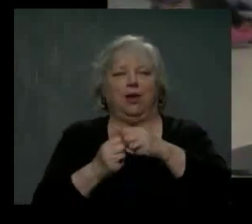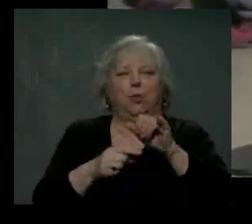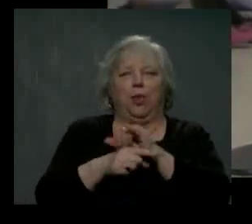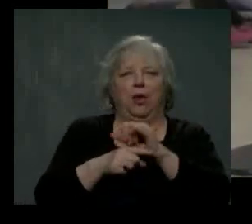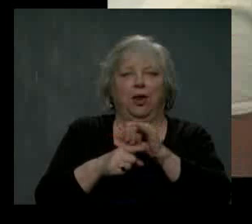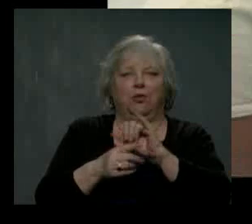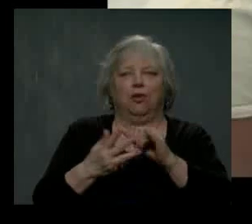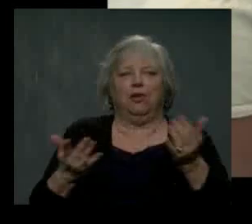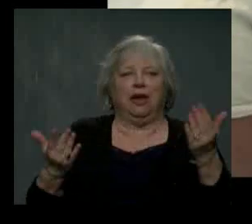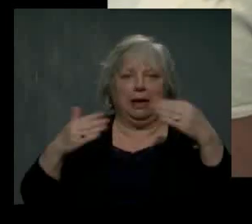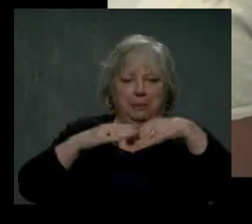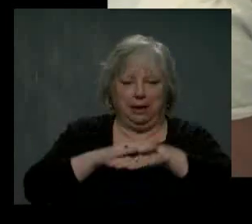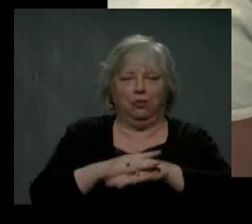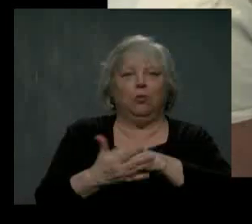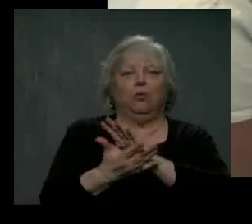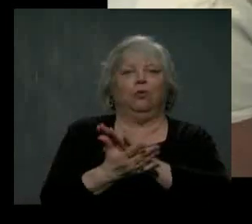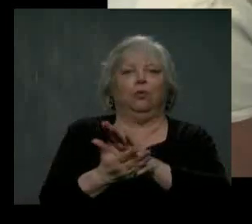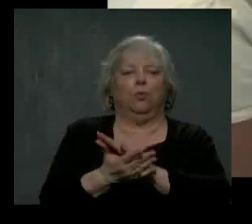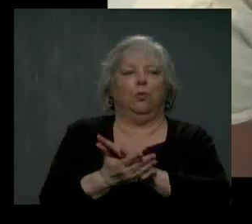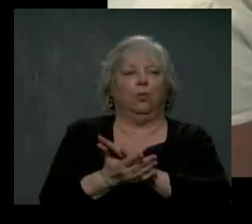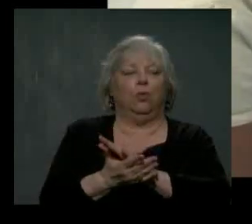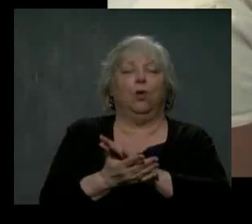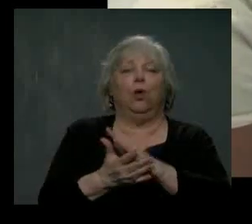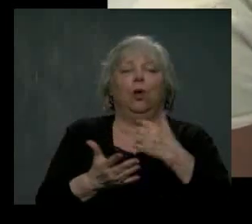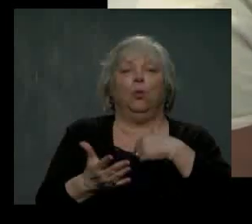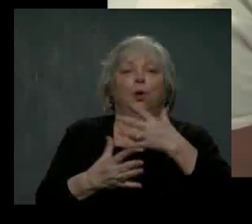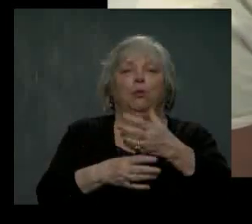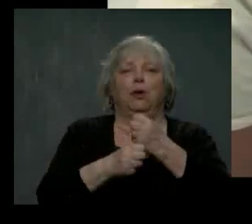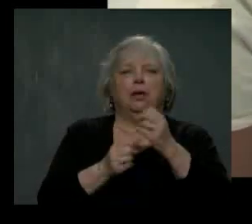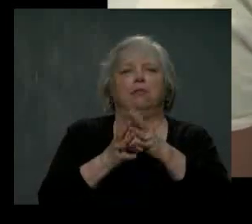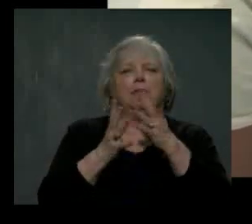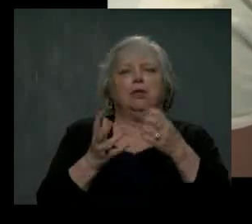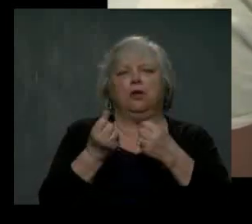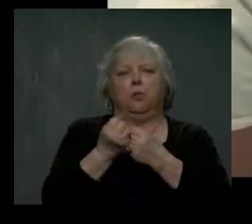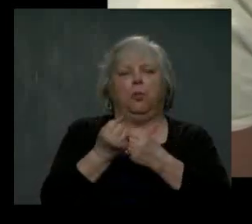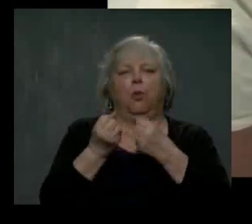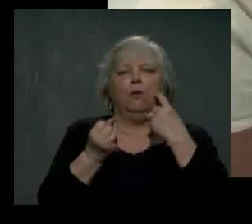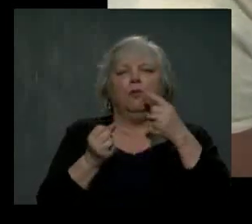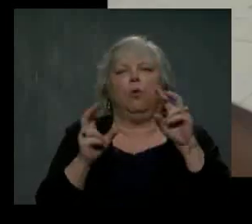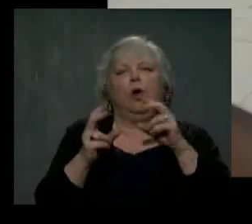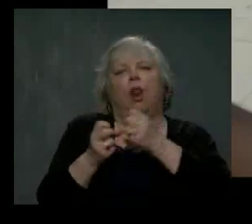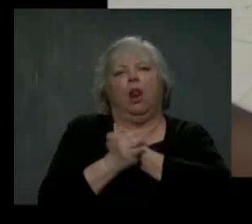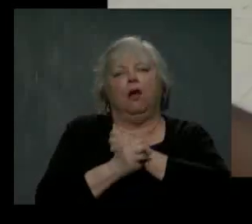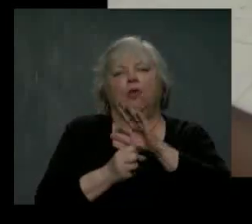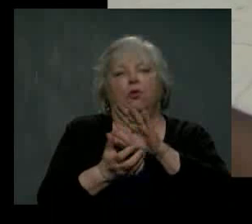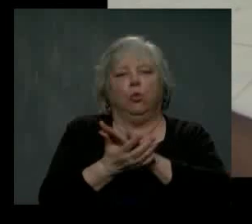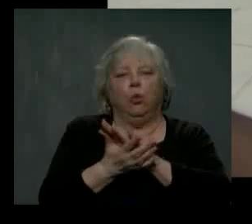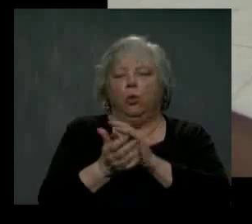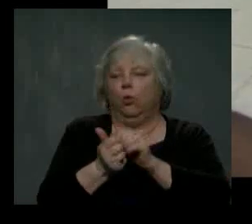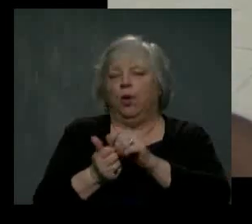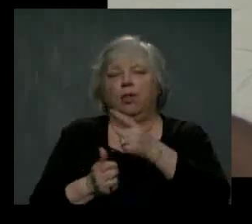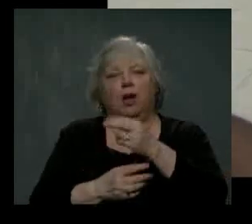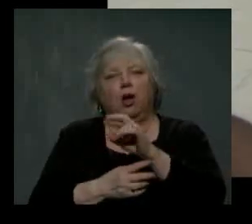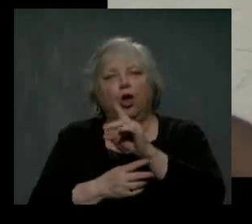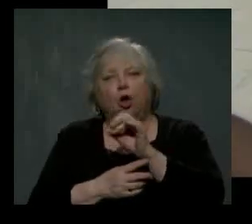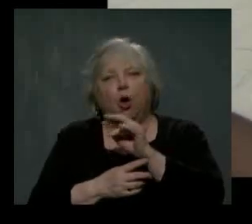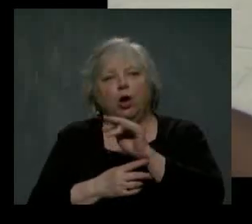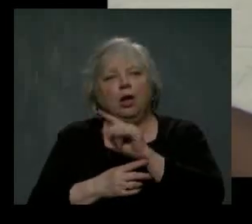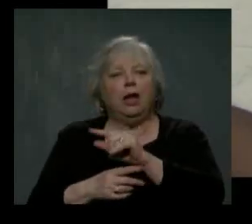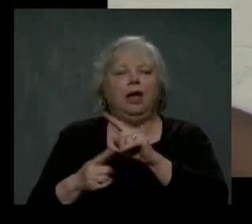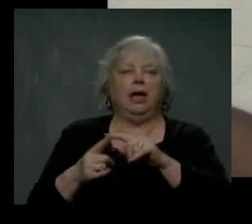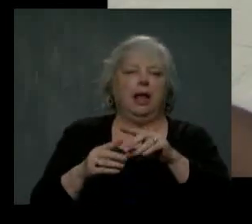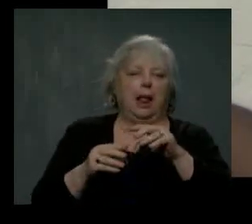into the school. The support that we received with Love Your School as far as with the gardening and the planting and the